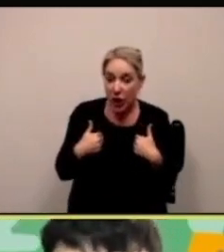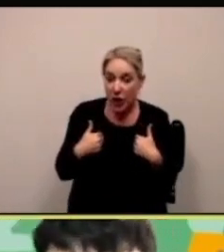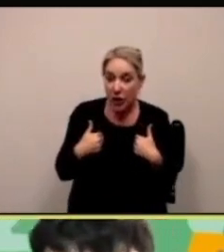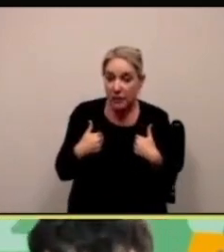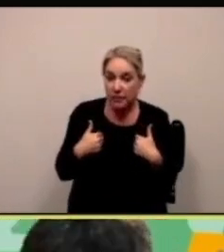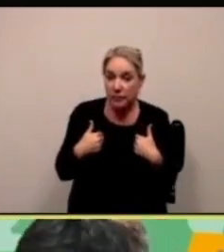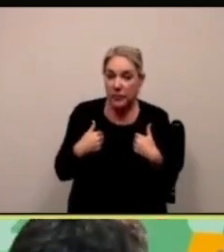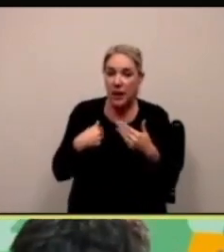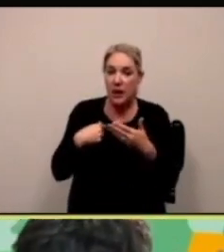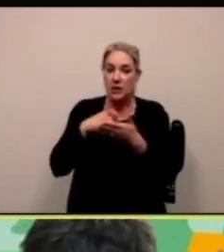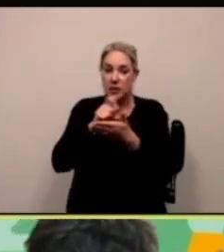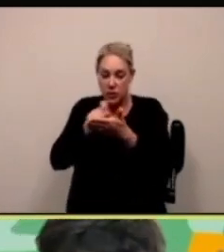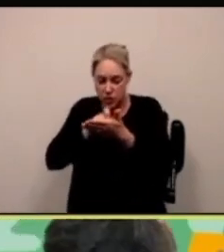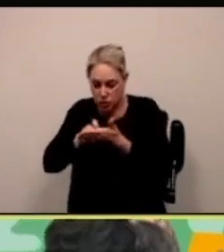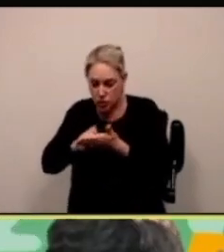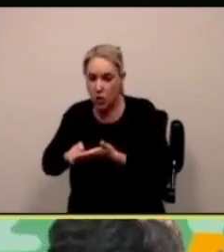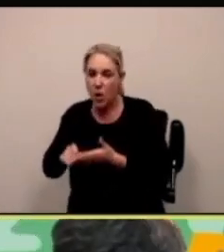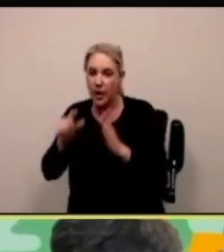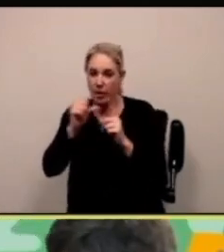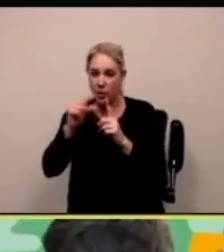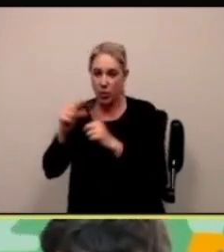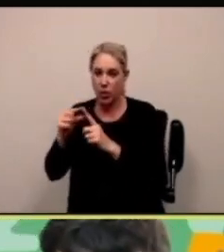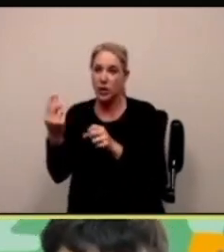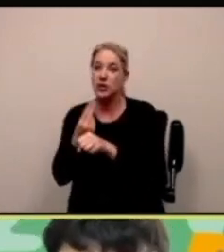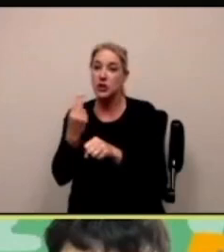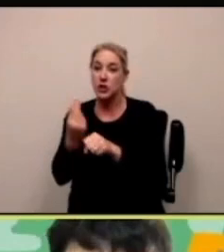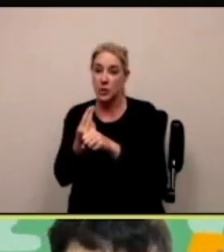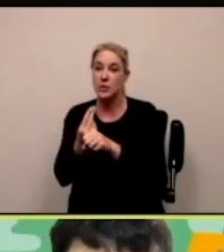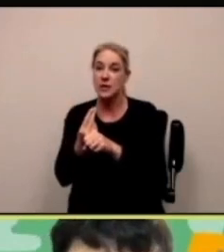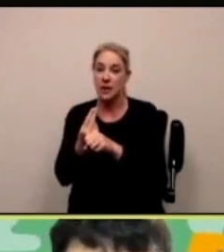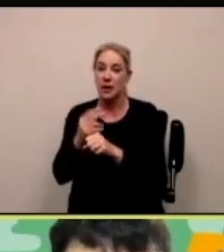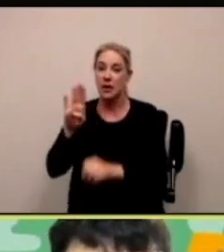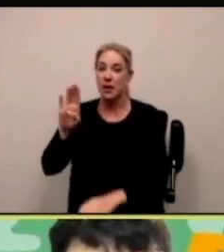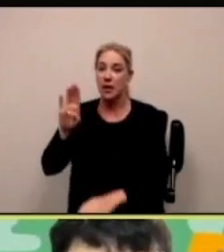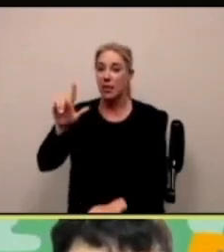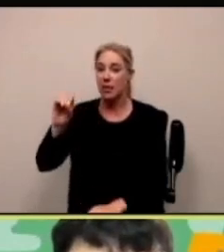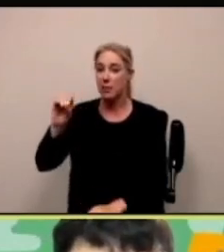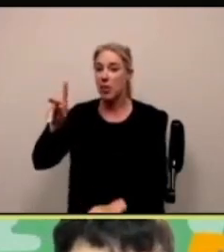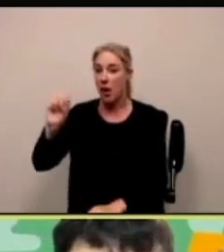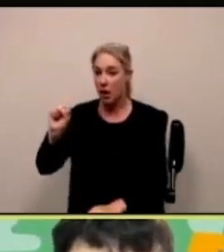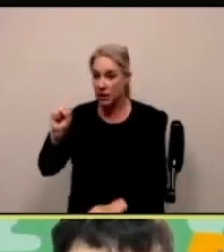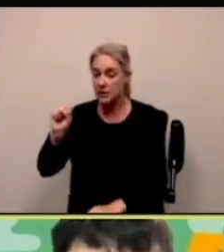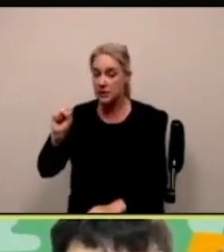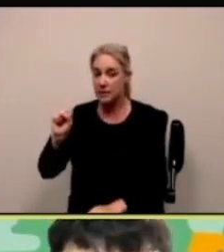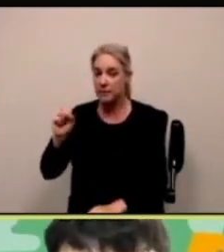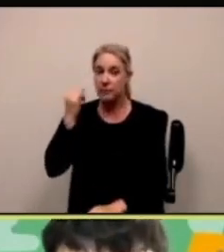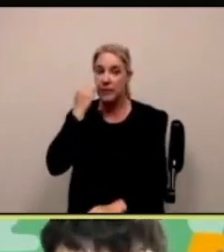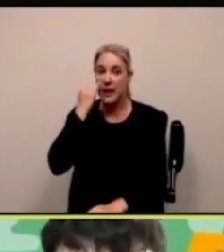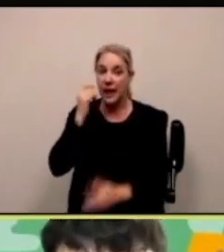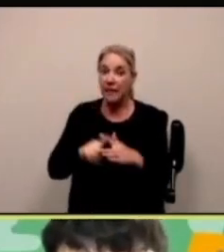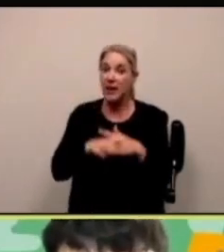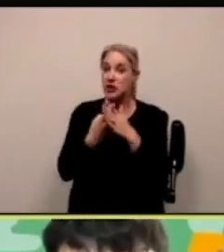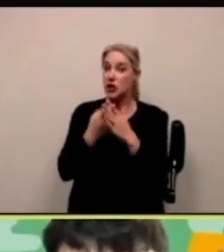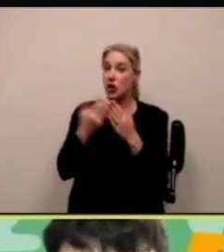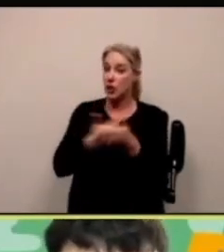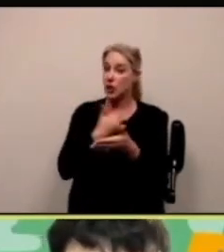those words using these blocks. And so if I just start a new